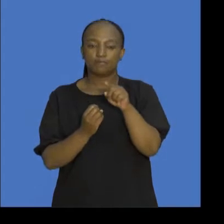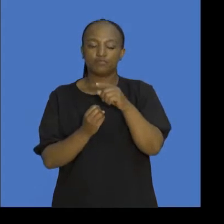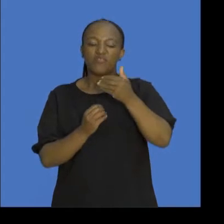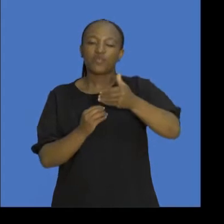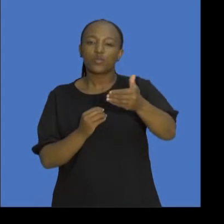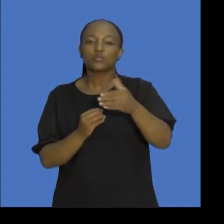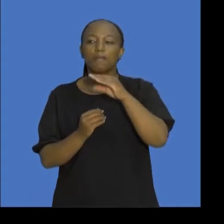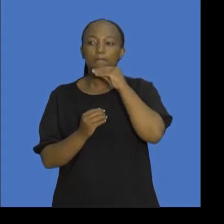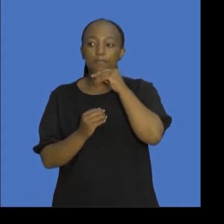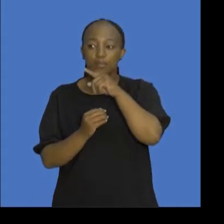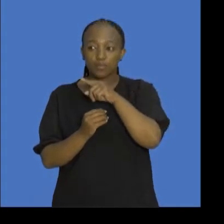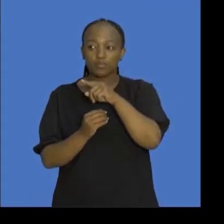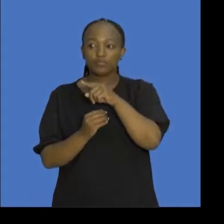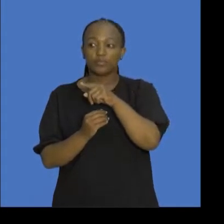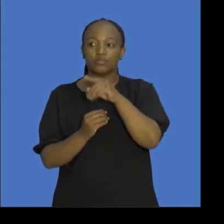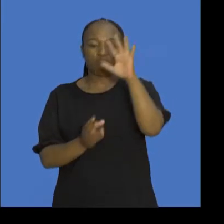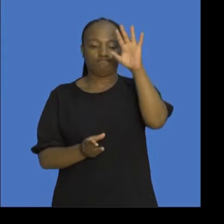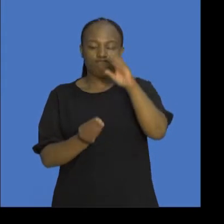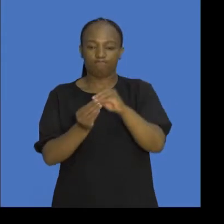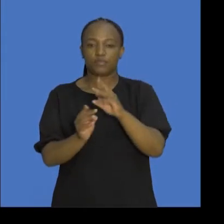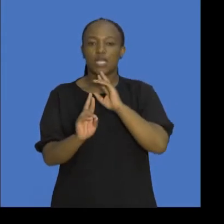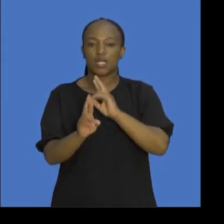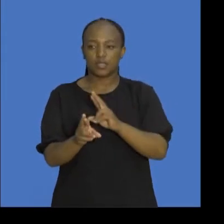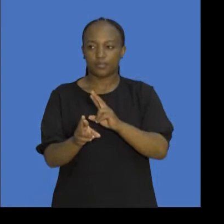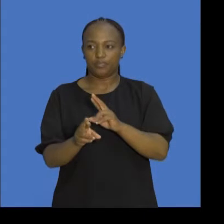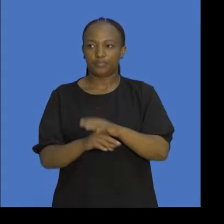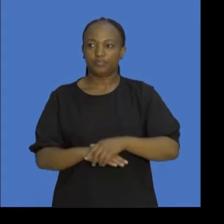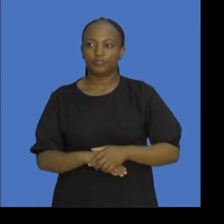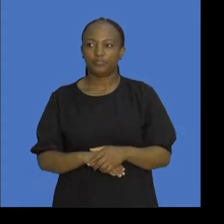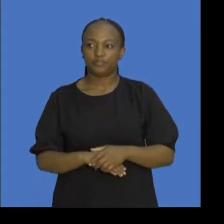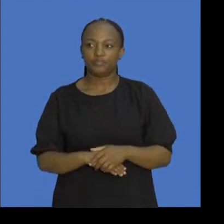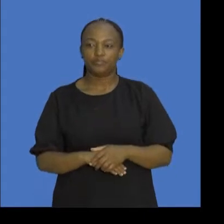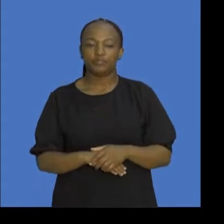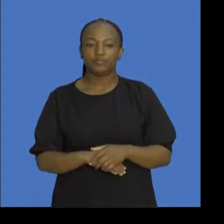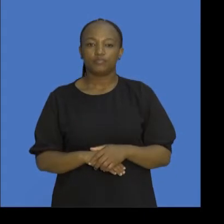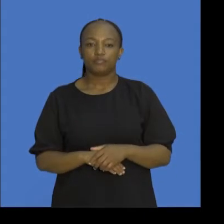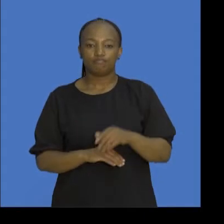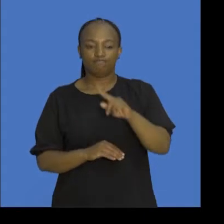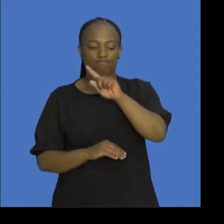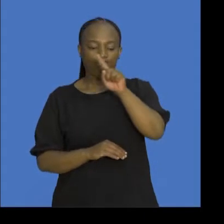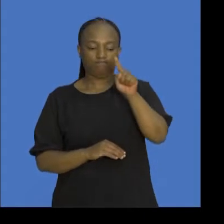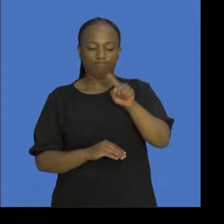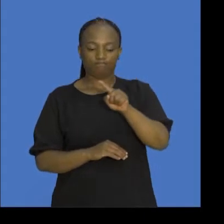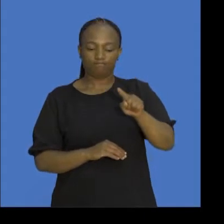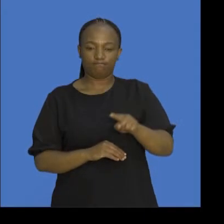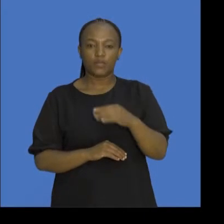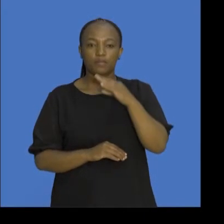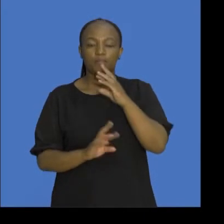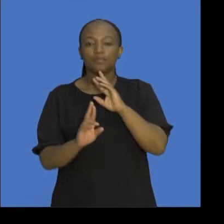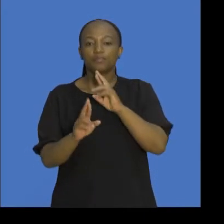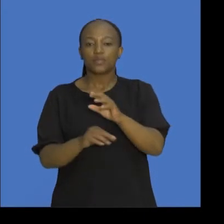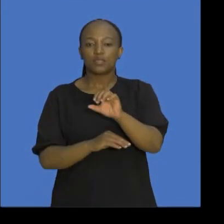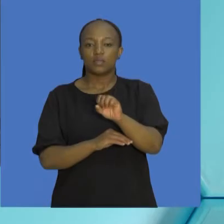frequency. This means sum. That also means sum. We call that sigma. It's a sigma.